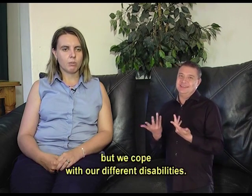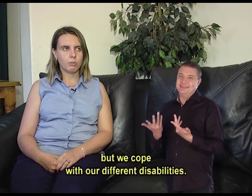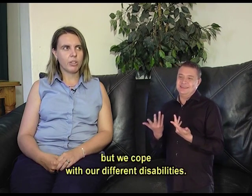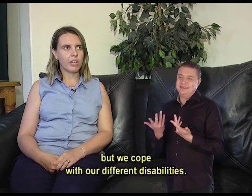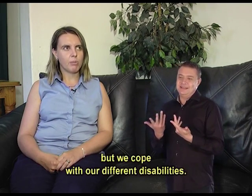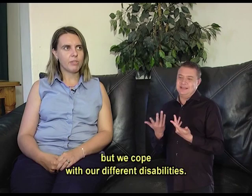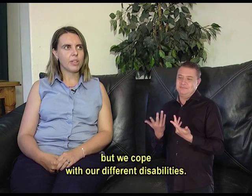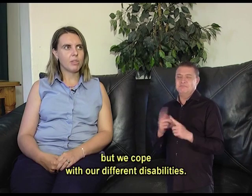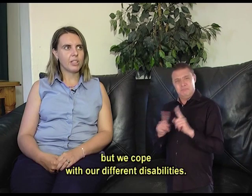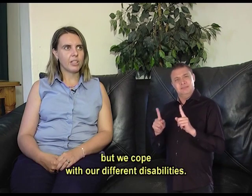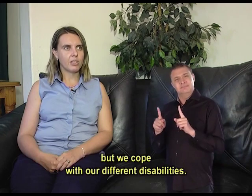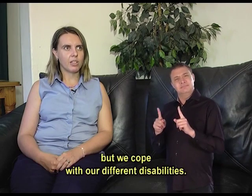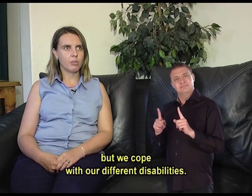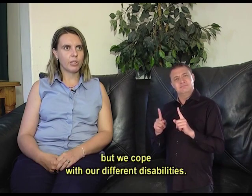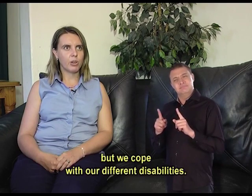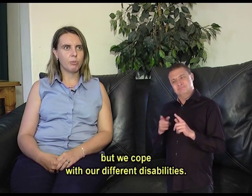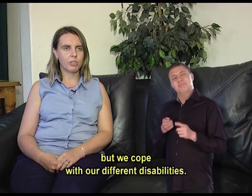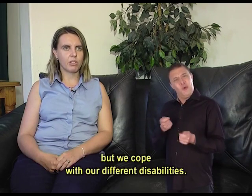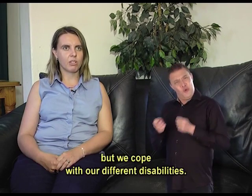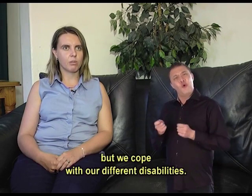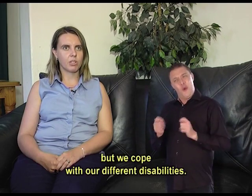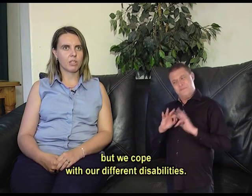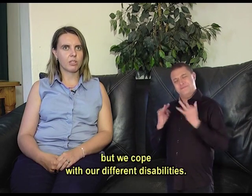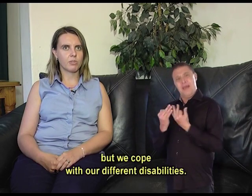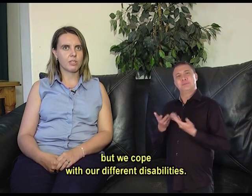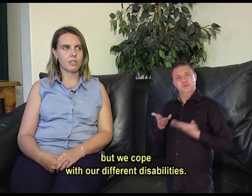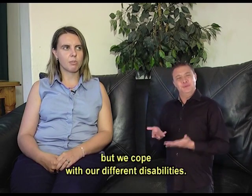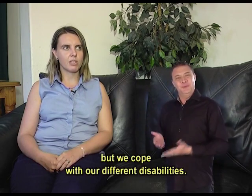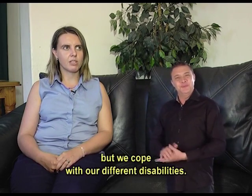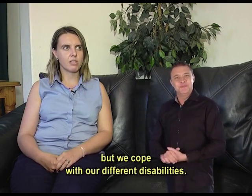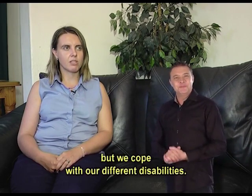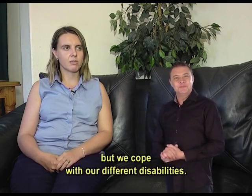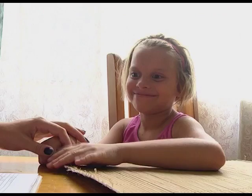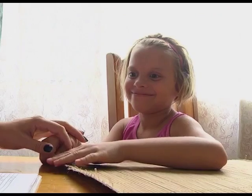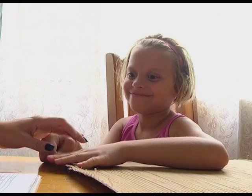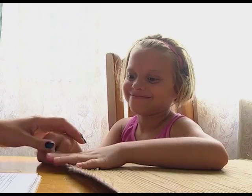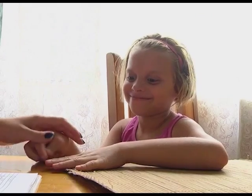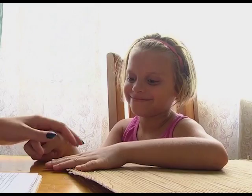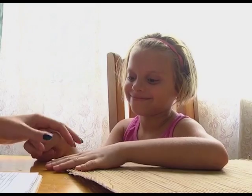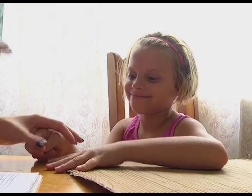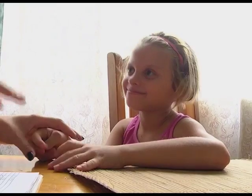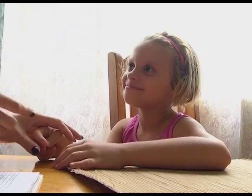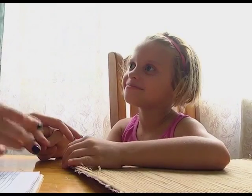we are a happy family and we cope with our disabilities.